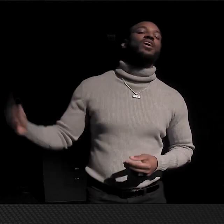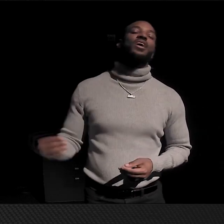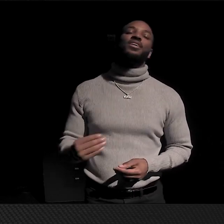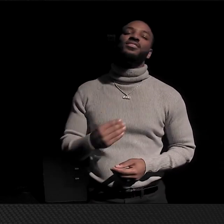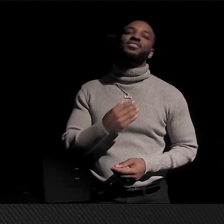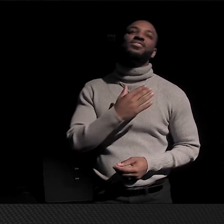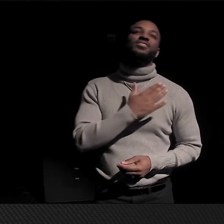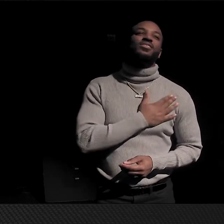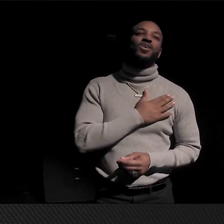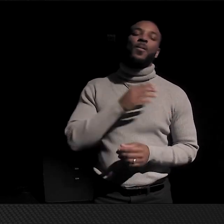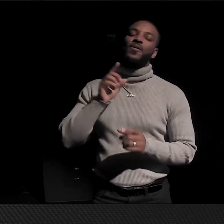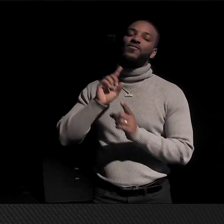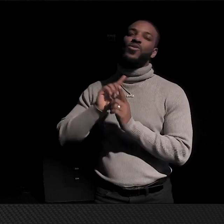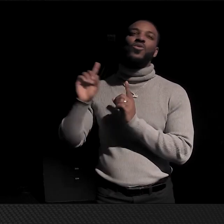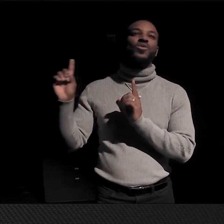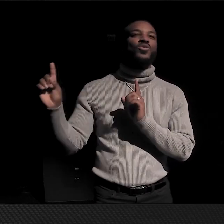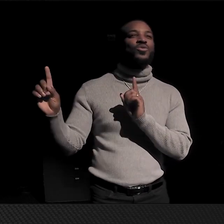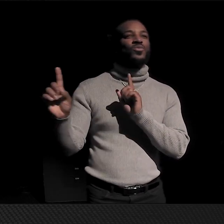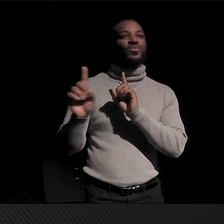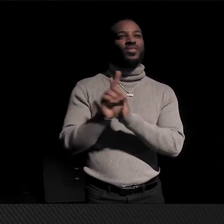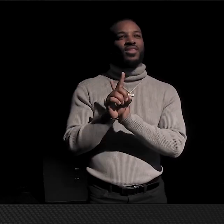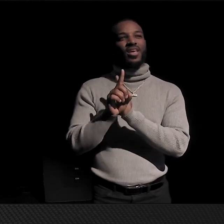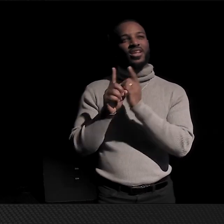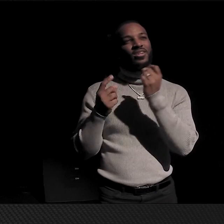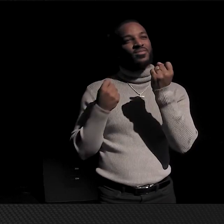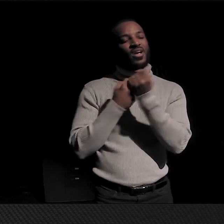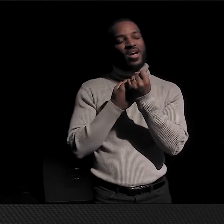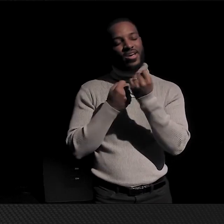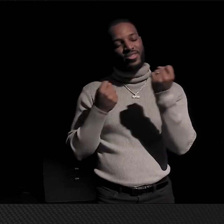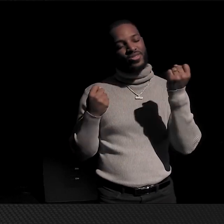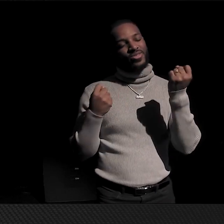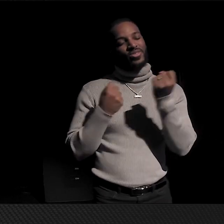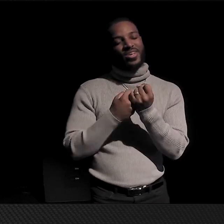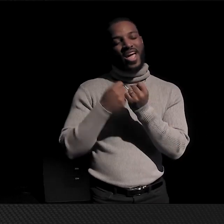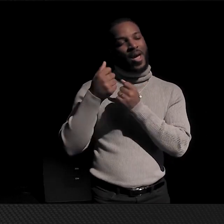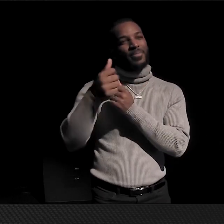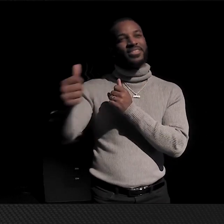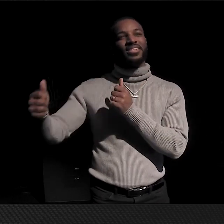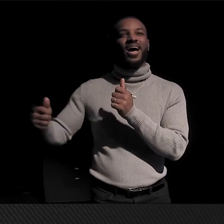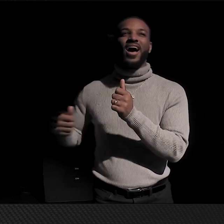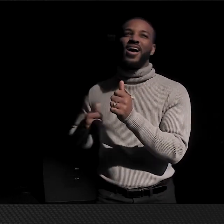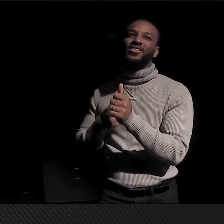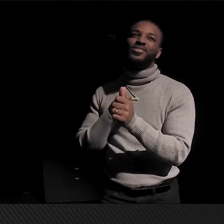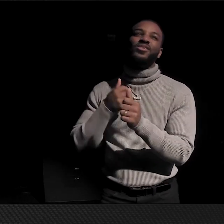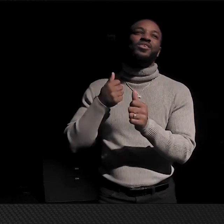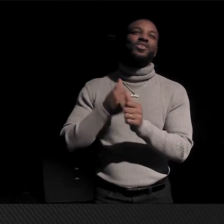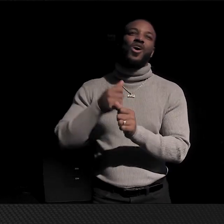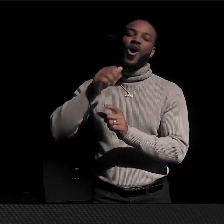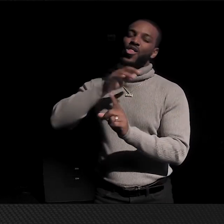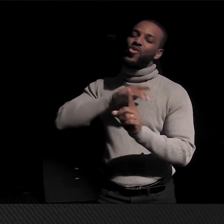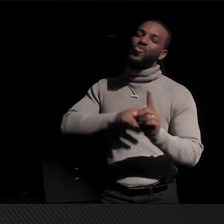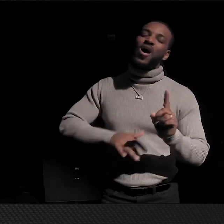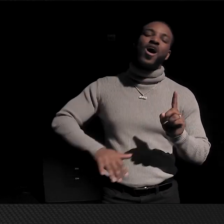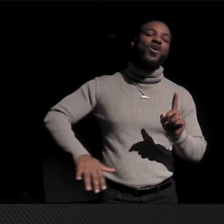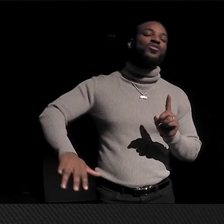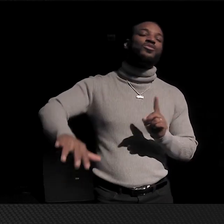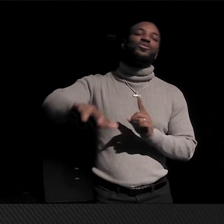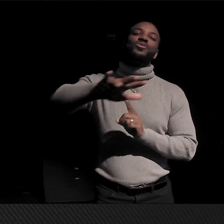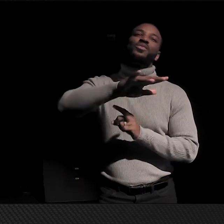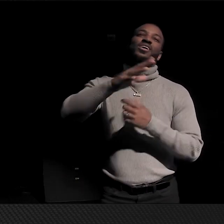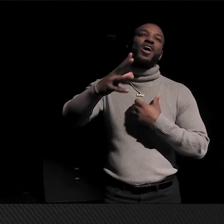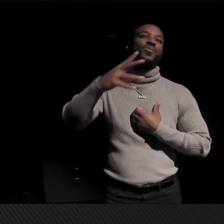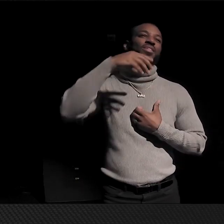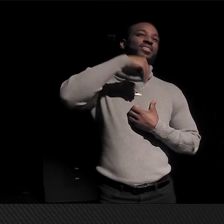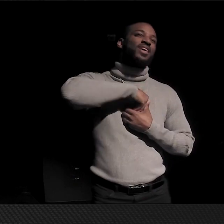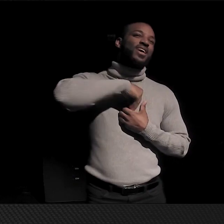his presence go before you and behind you and beside you, all around